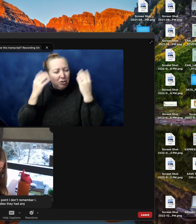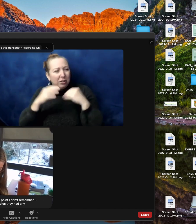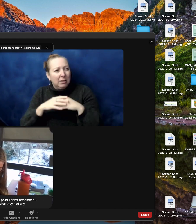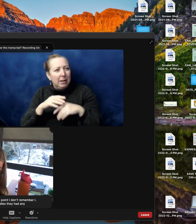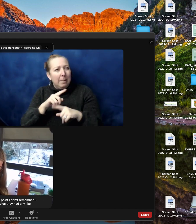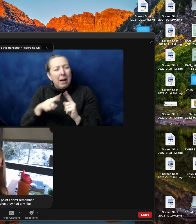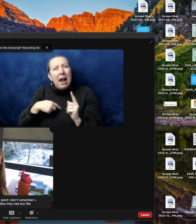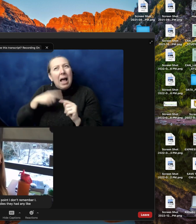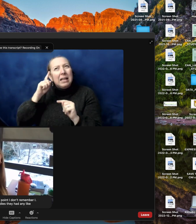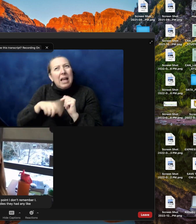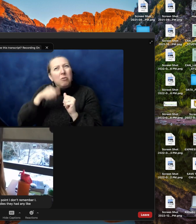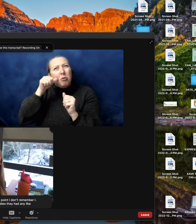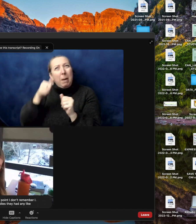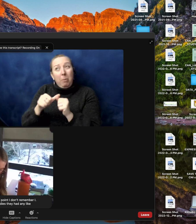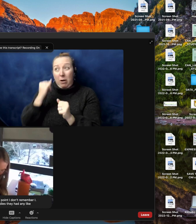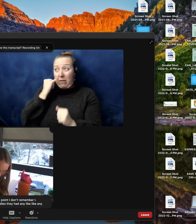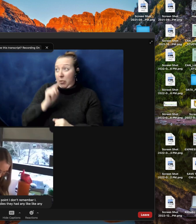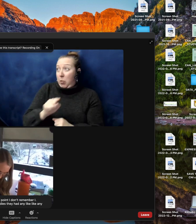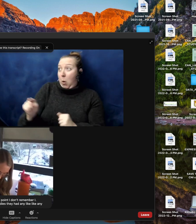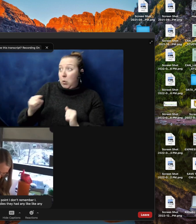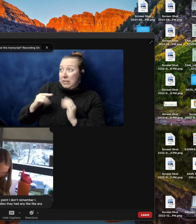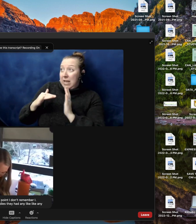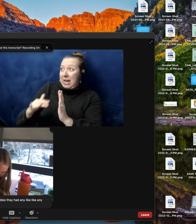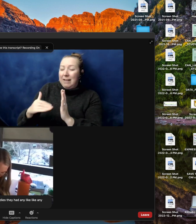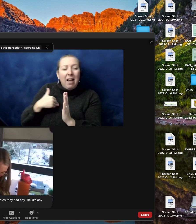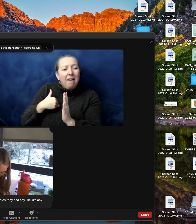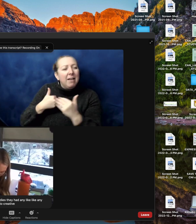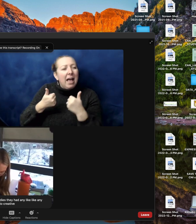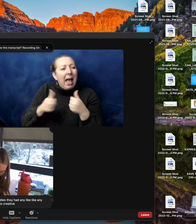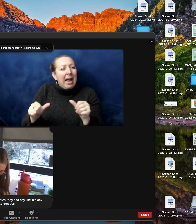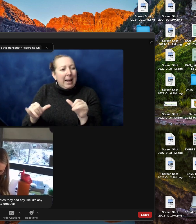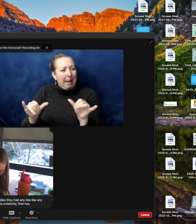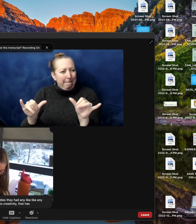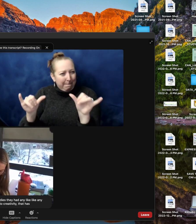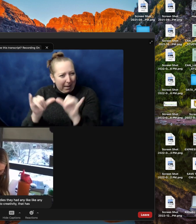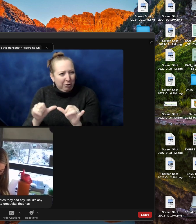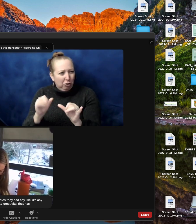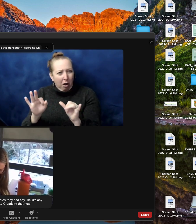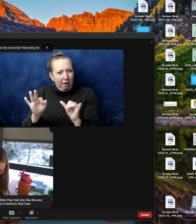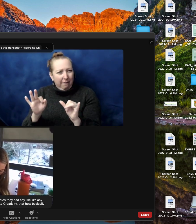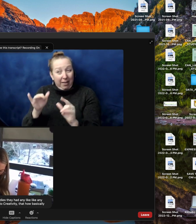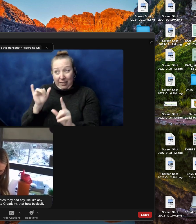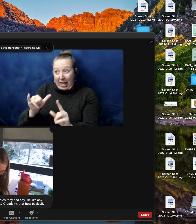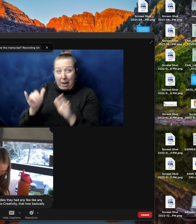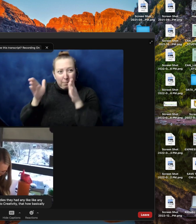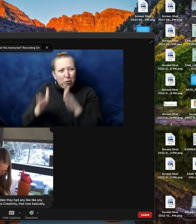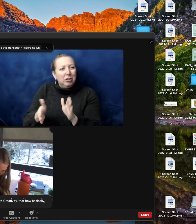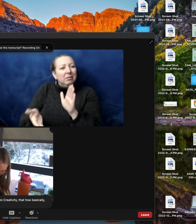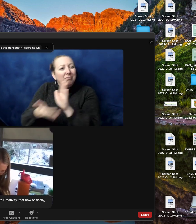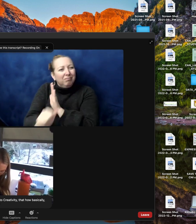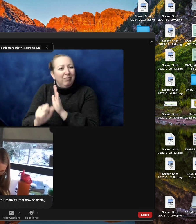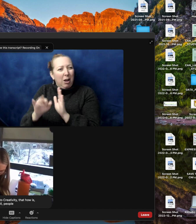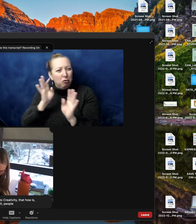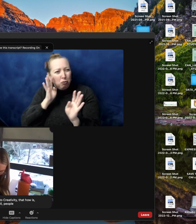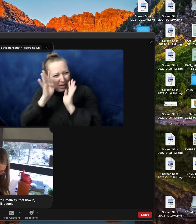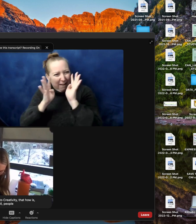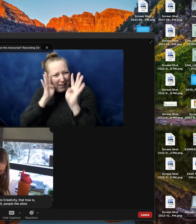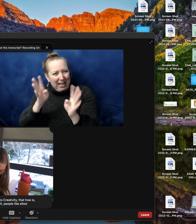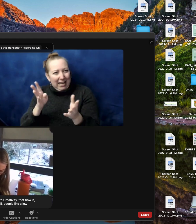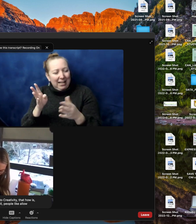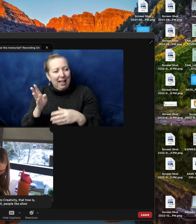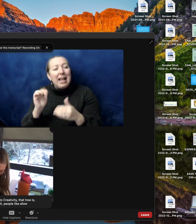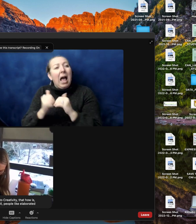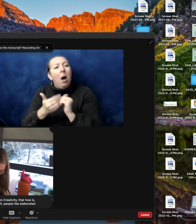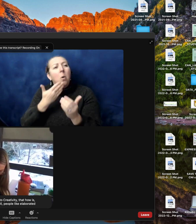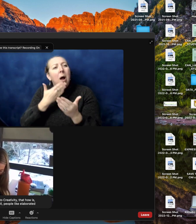like any measure related to creativity, that how basically how well people like elaborated